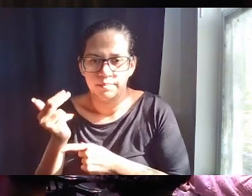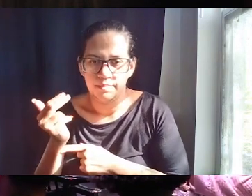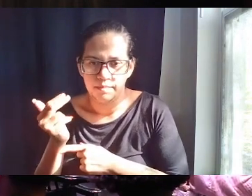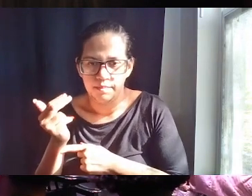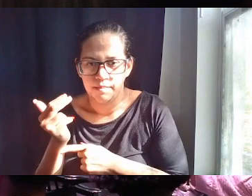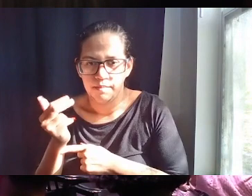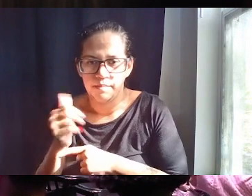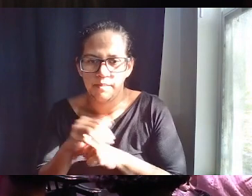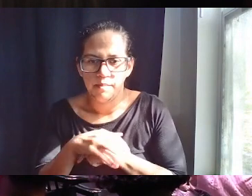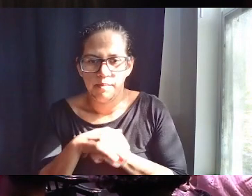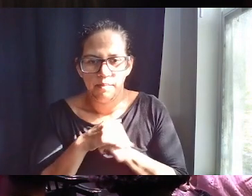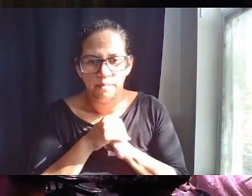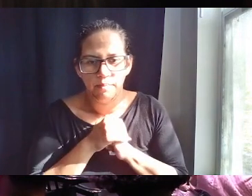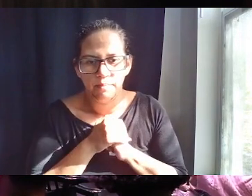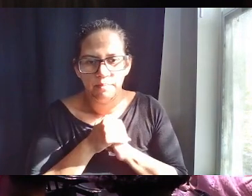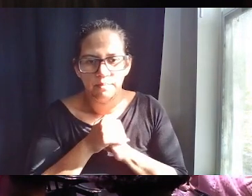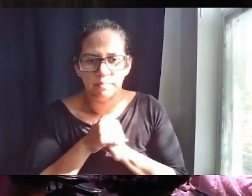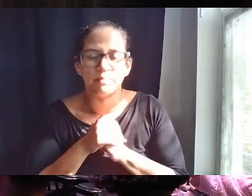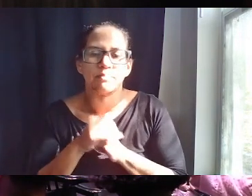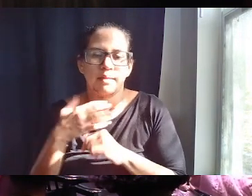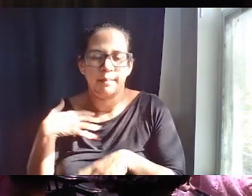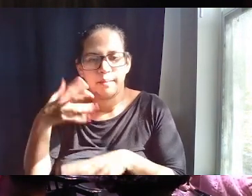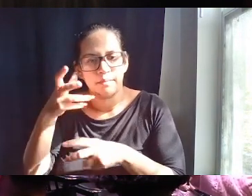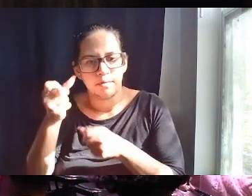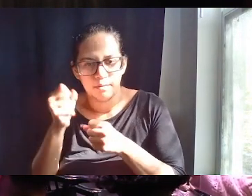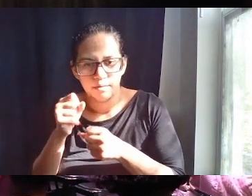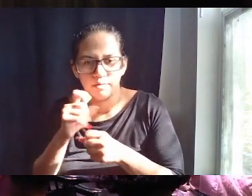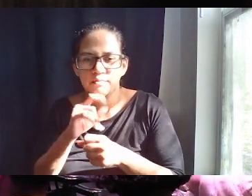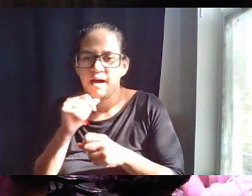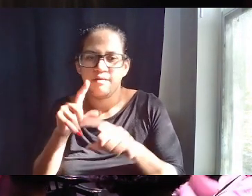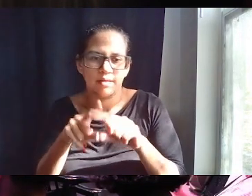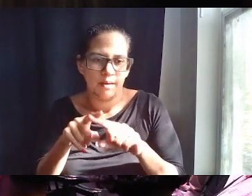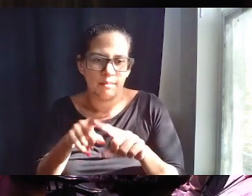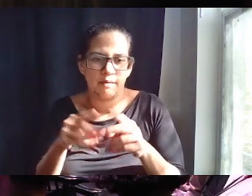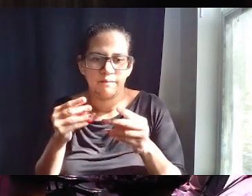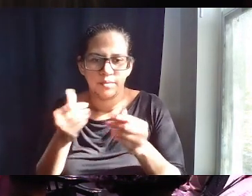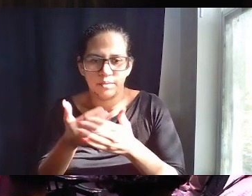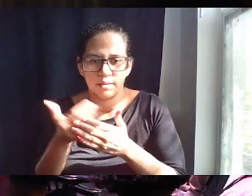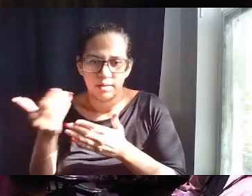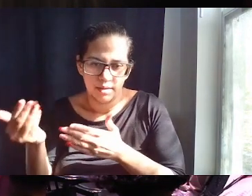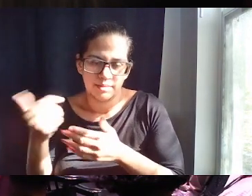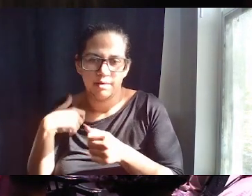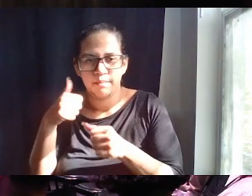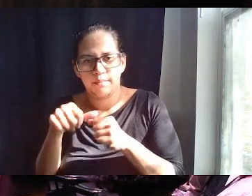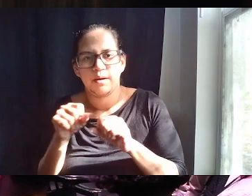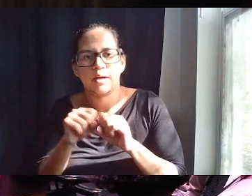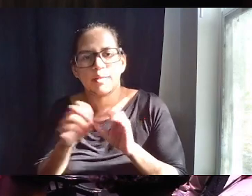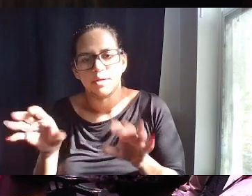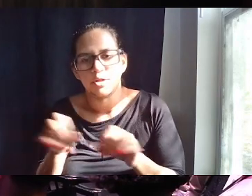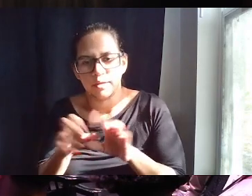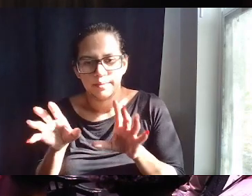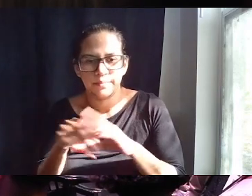My memory, as I said, is really unreliable, but a few things I remember very clearly. I remember what I wore,